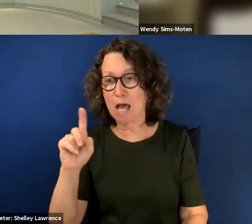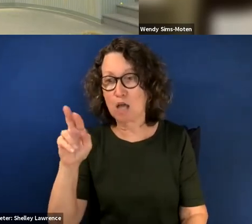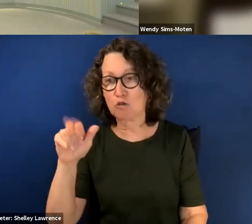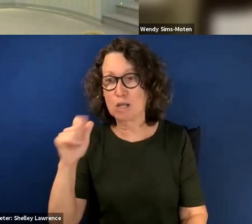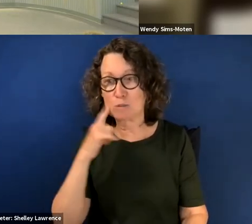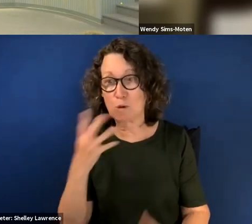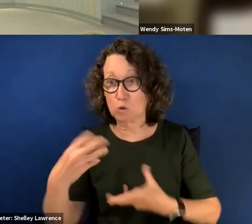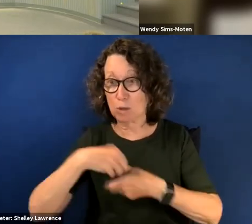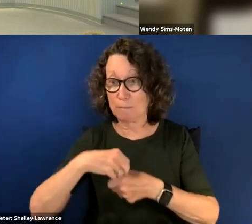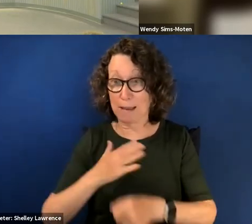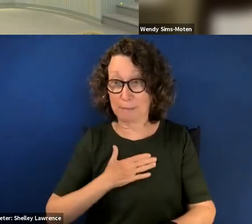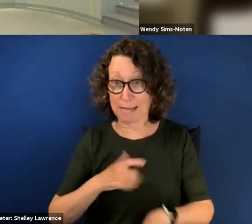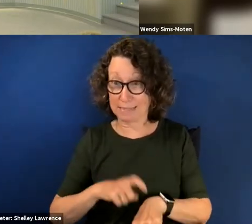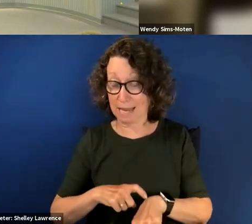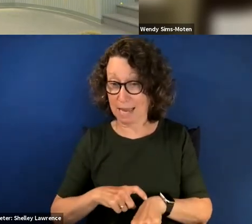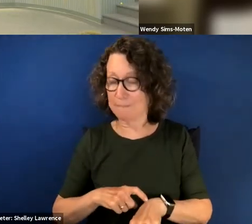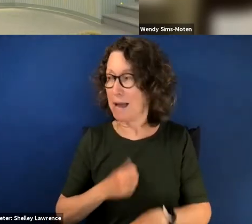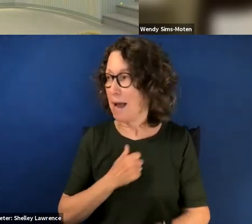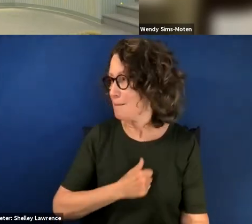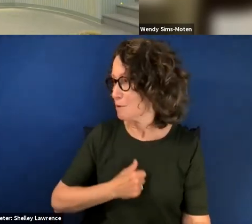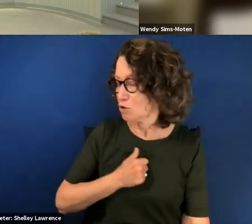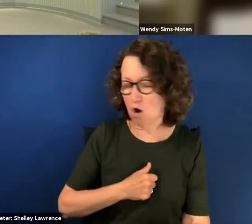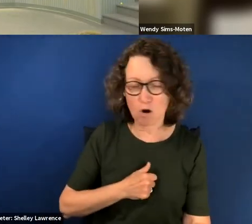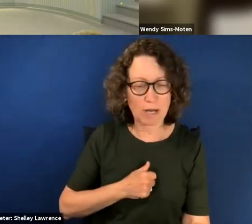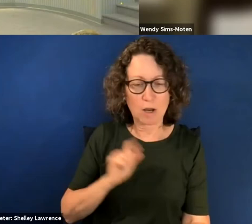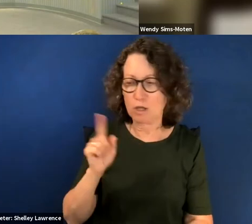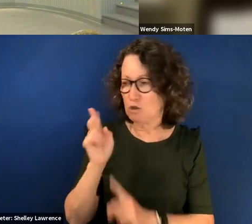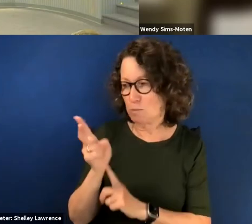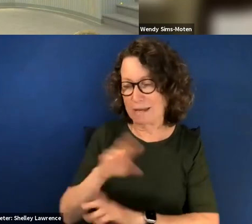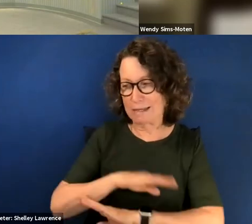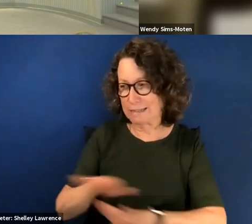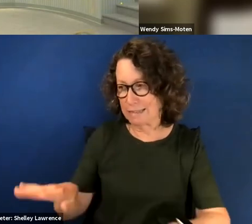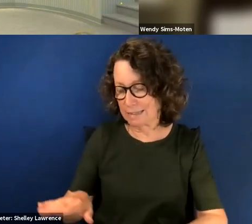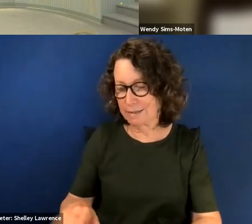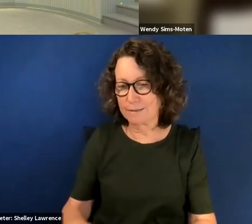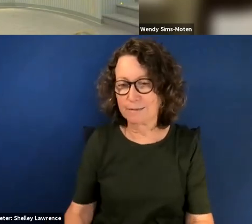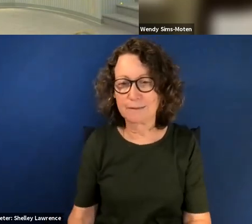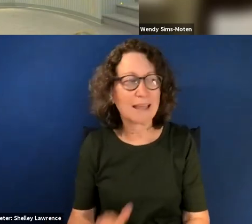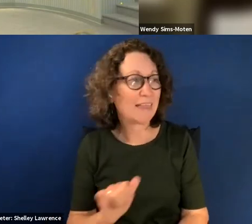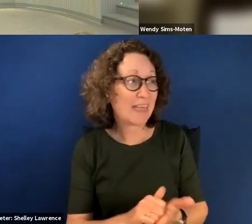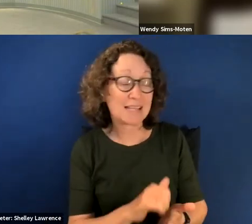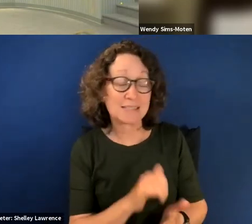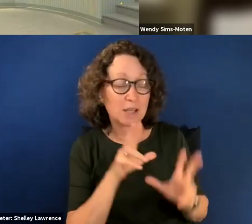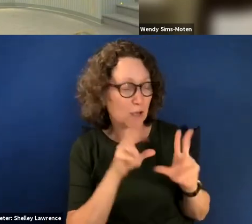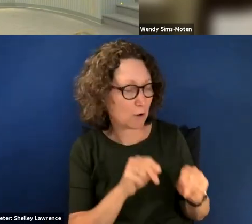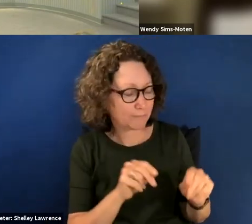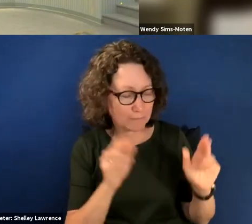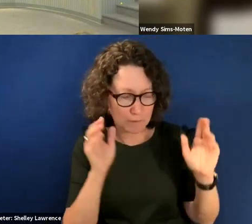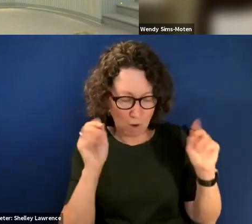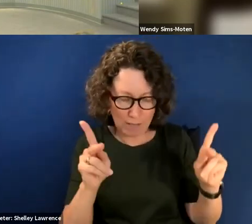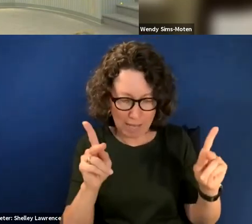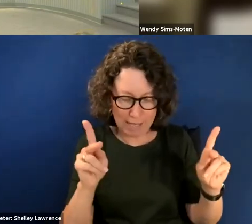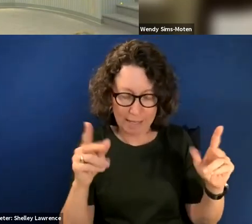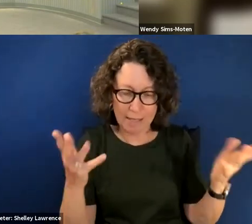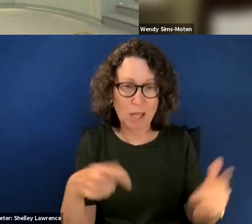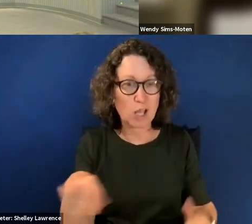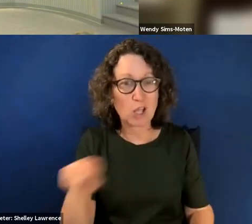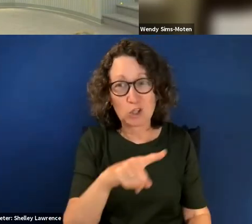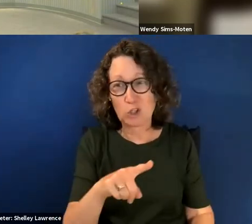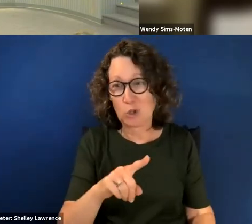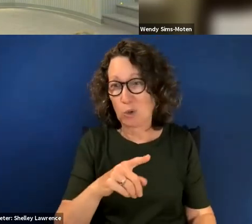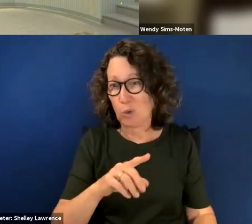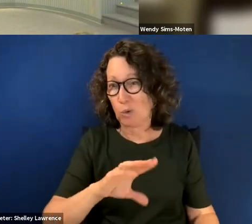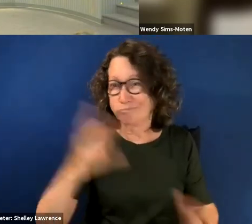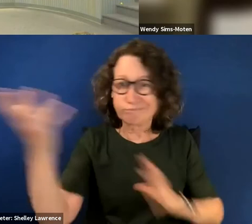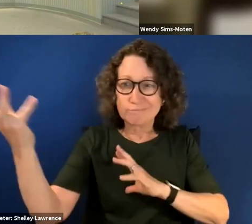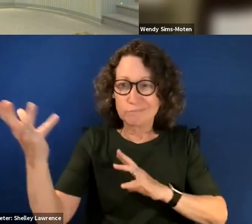time. I'm sorry, there are only 2 minutes on this. Okay. you guys blew it